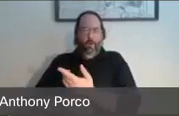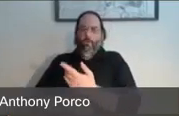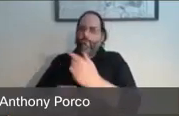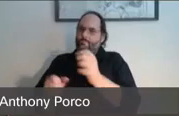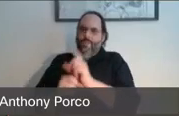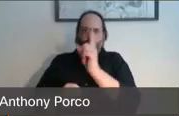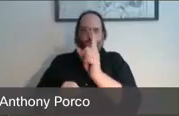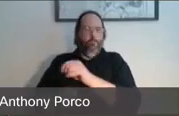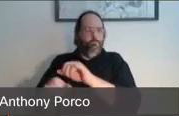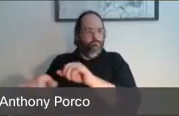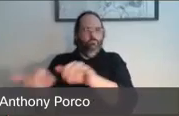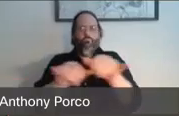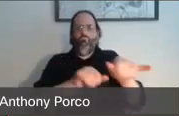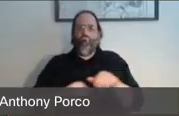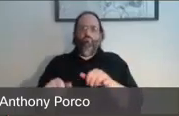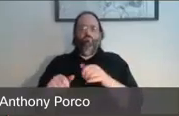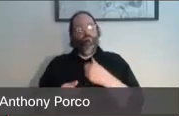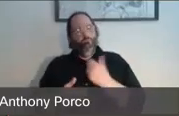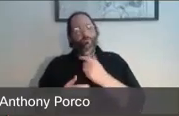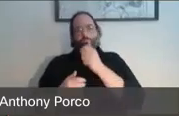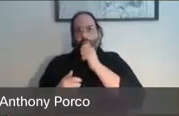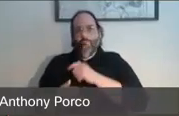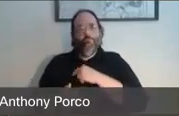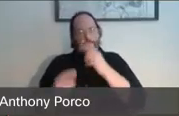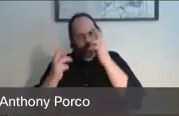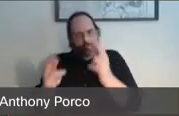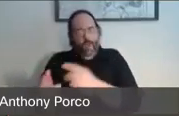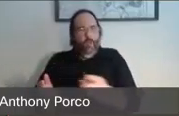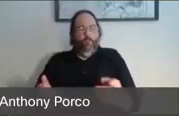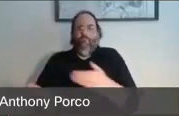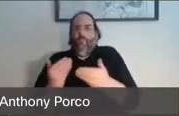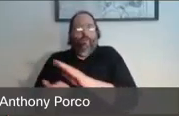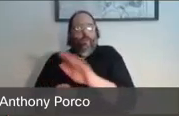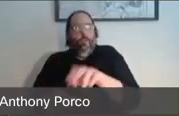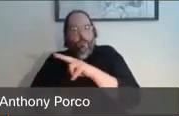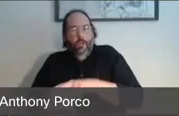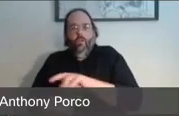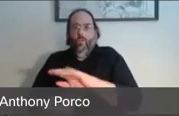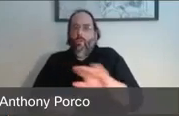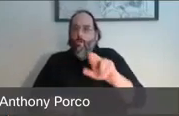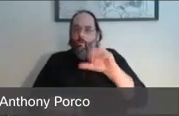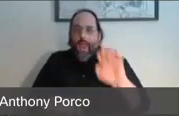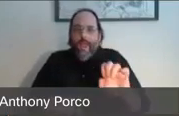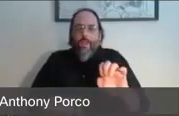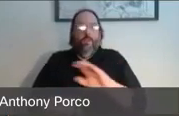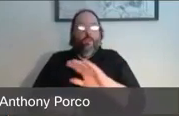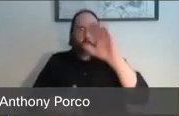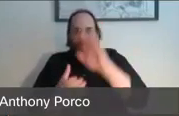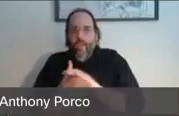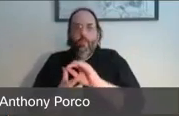people with tolerance and respect, regardless of nationality, race,